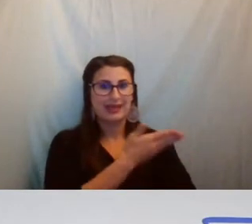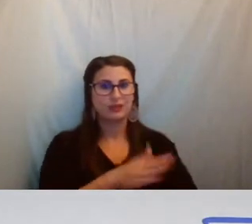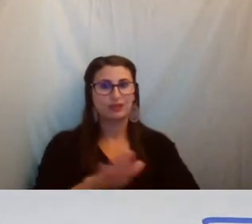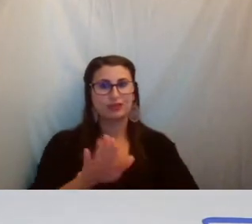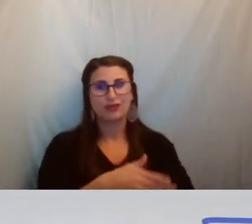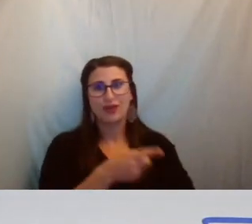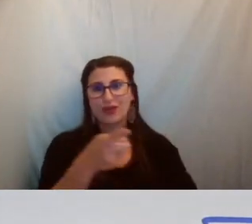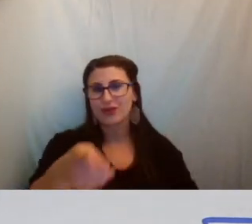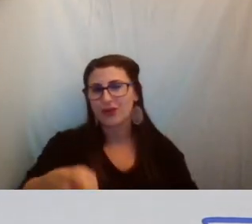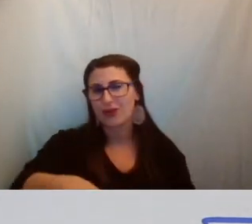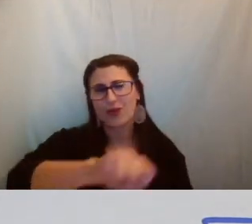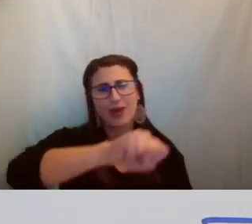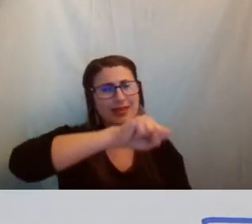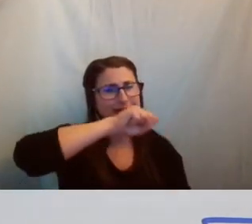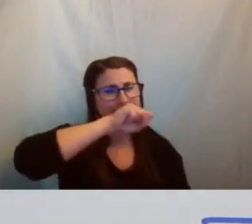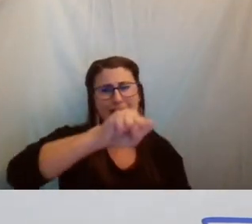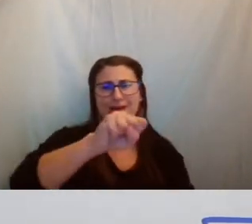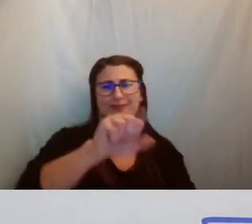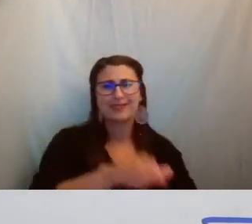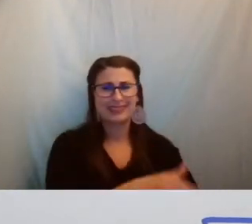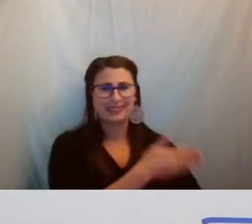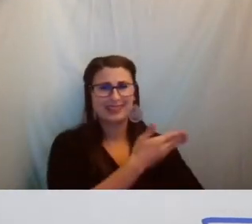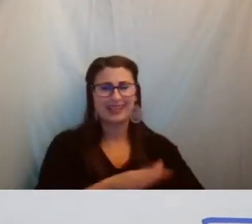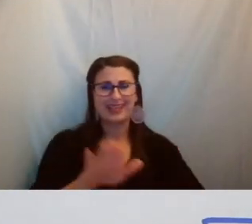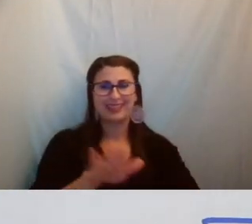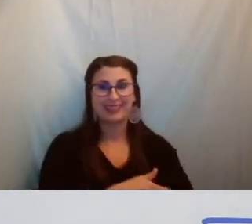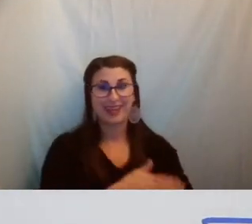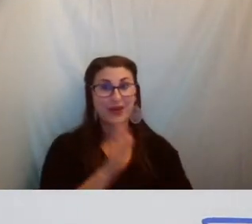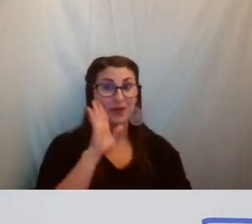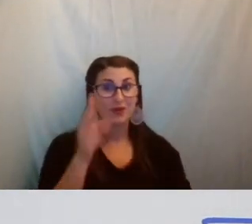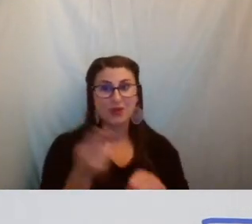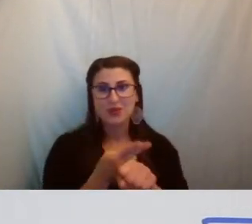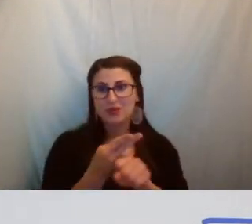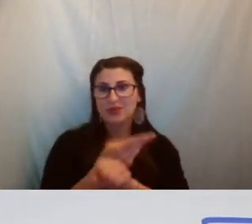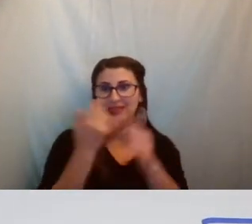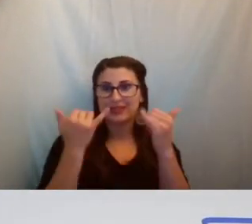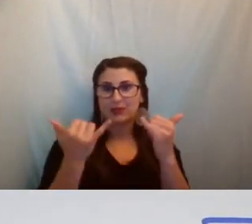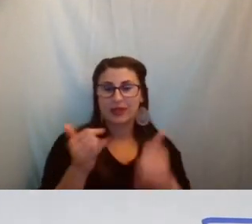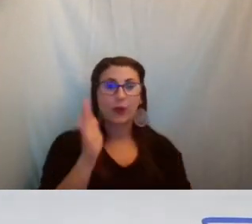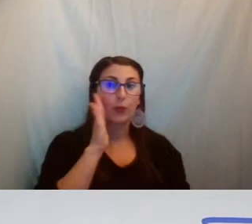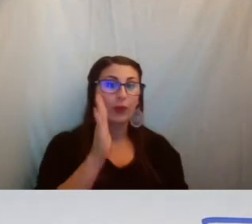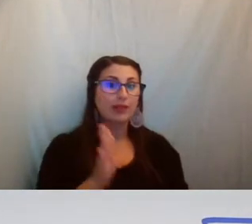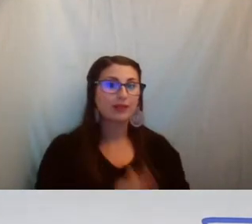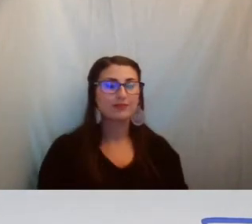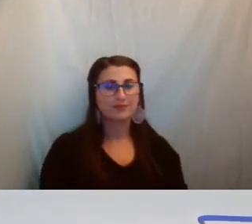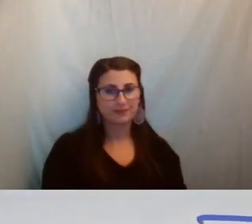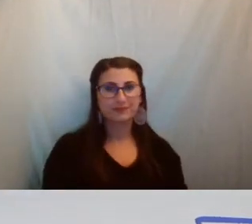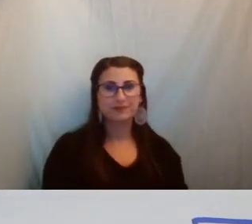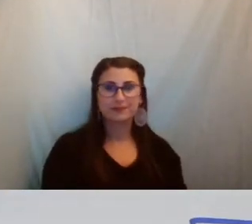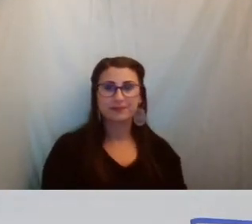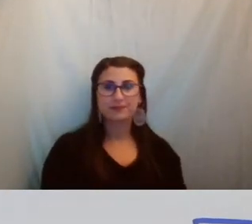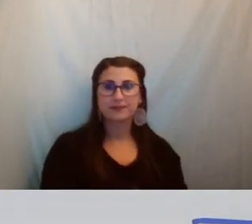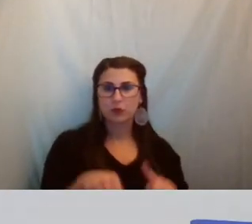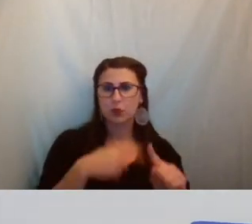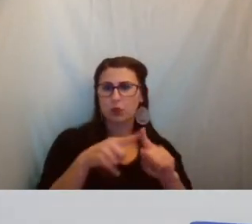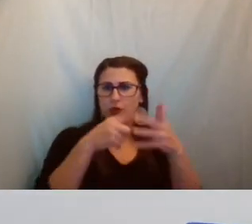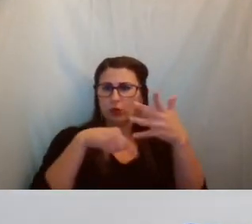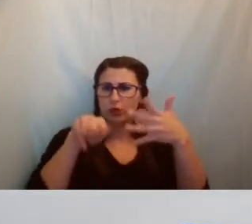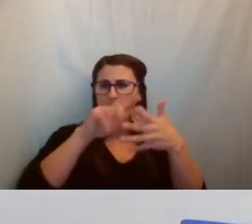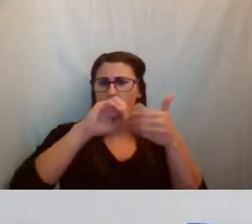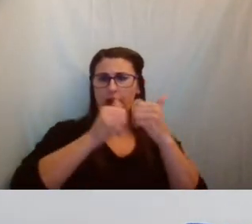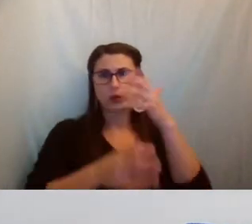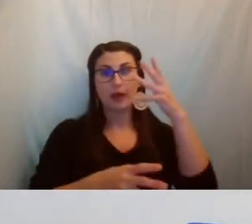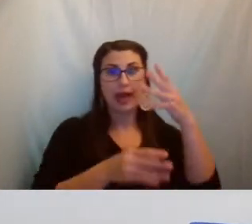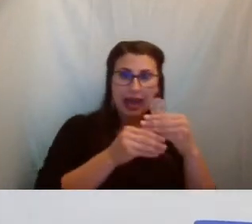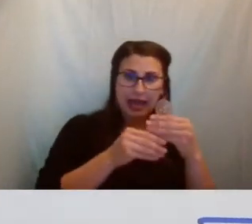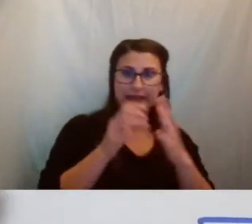song. Alright, and you guys loved singing that song. We're going to be using that song today. Alright, for as we are reviewing